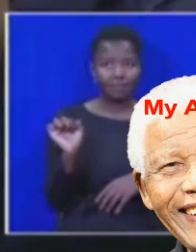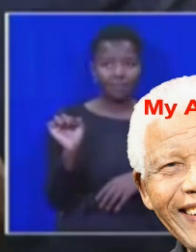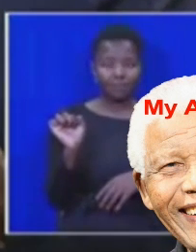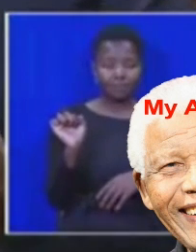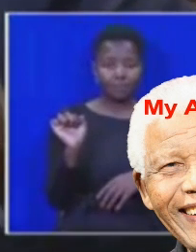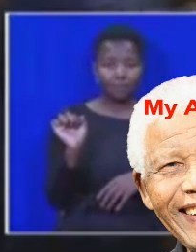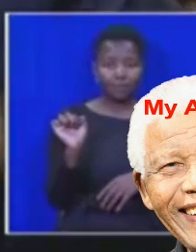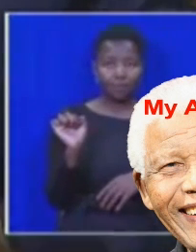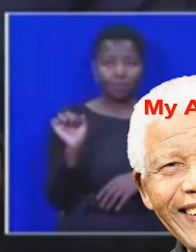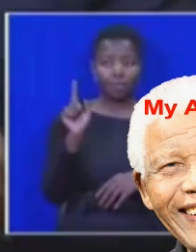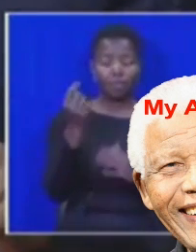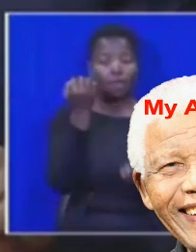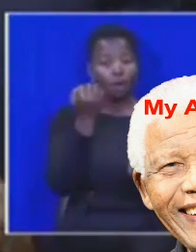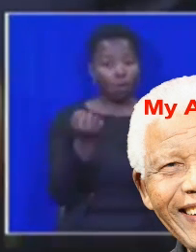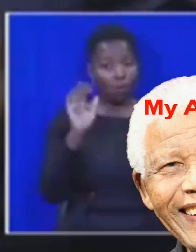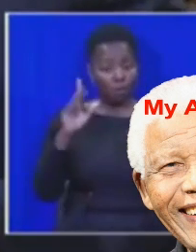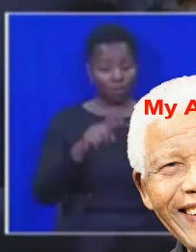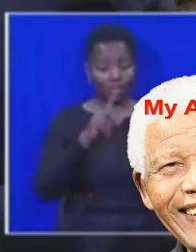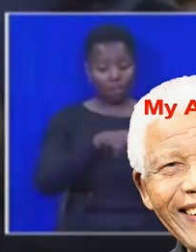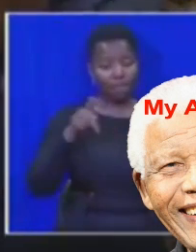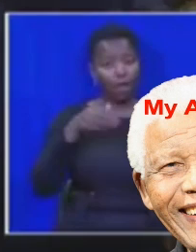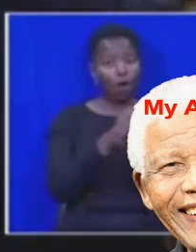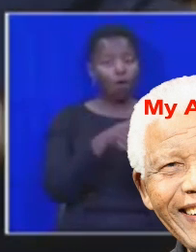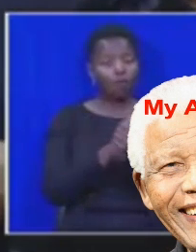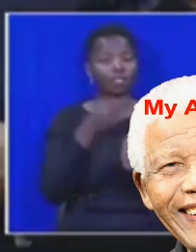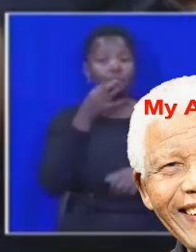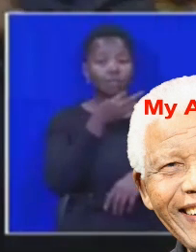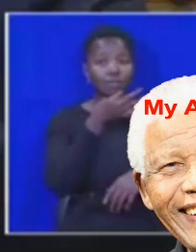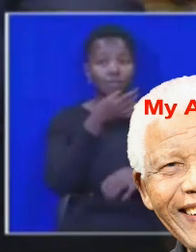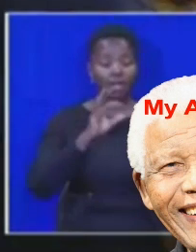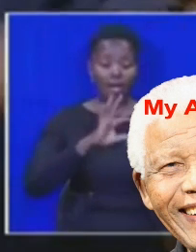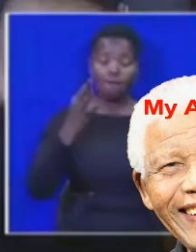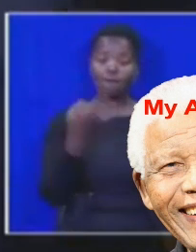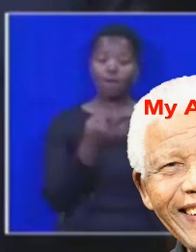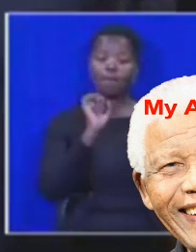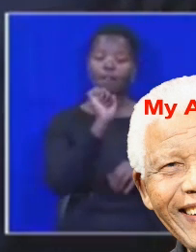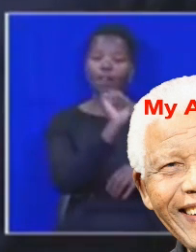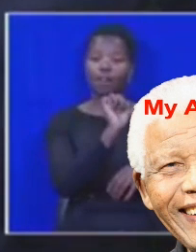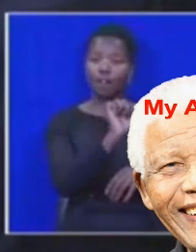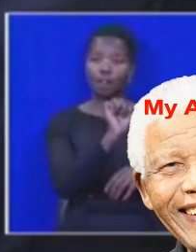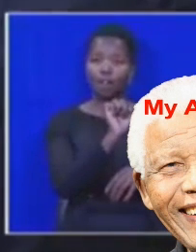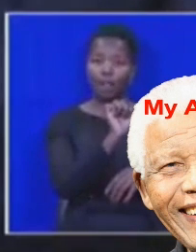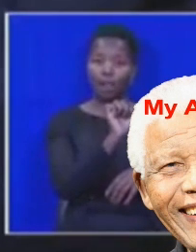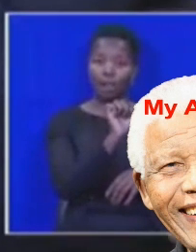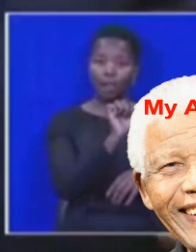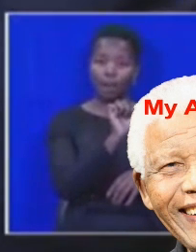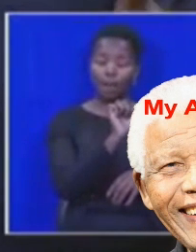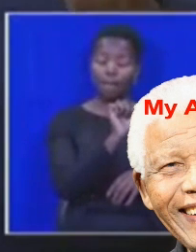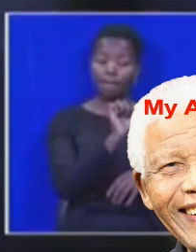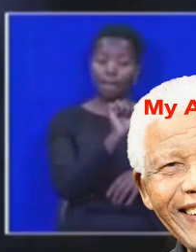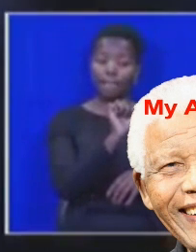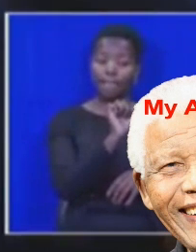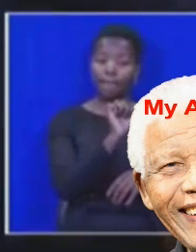The Concord and the public protector says the family on what the government built